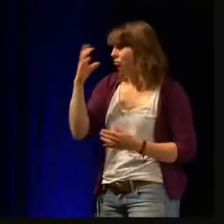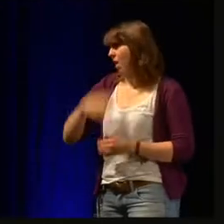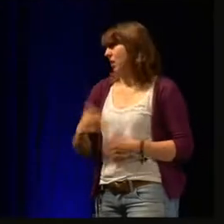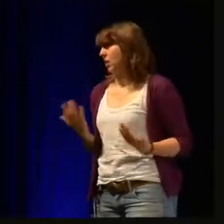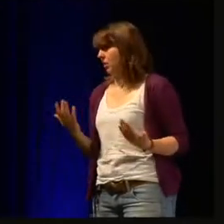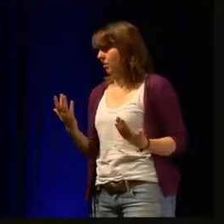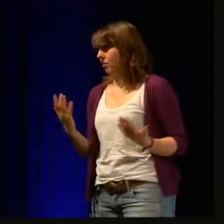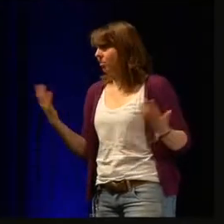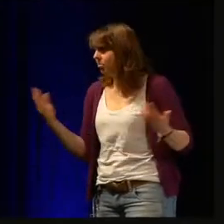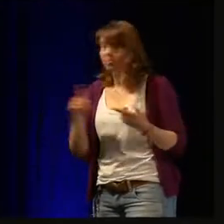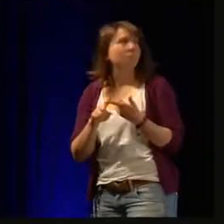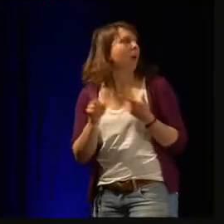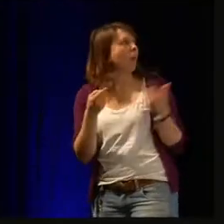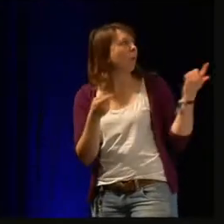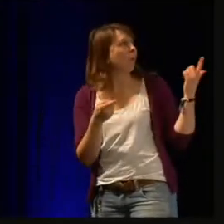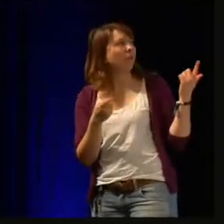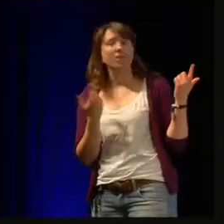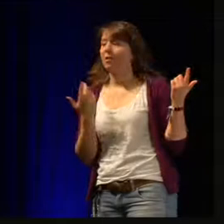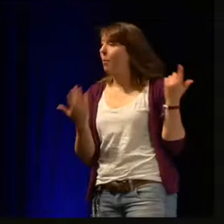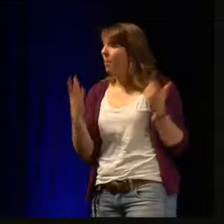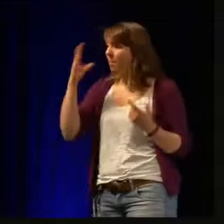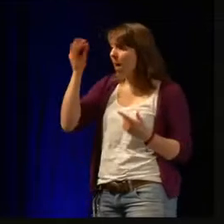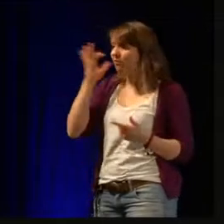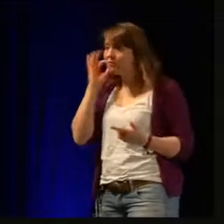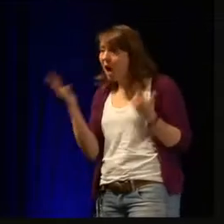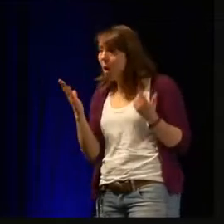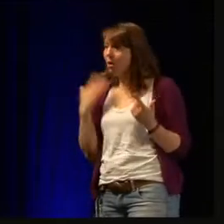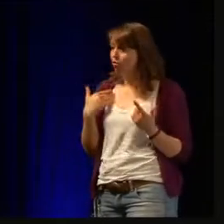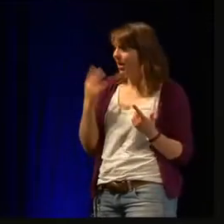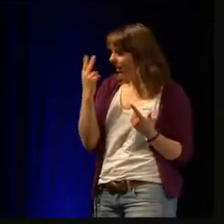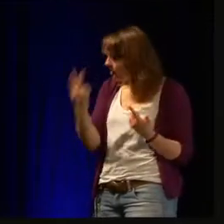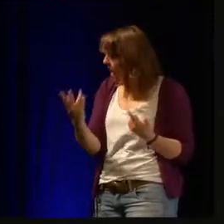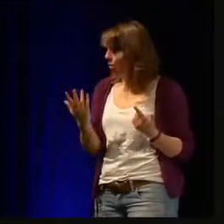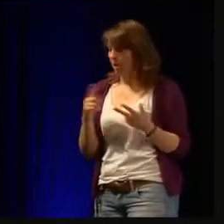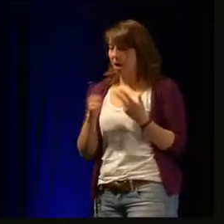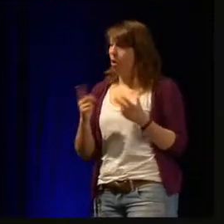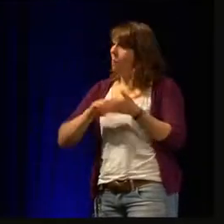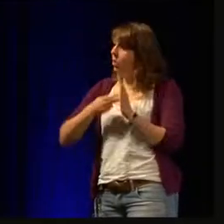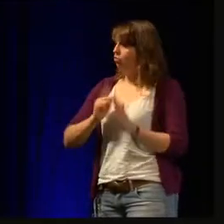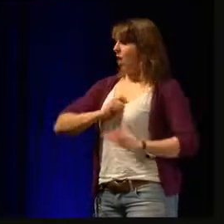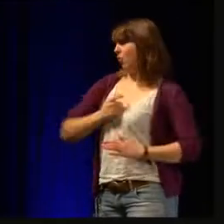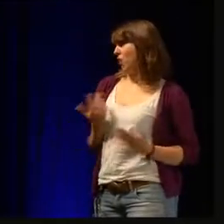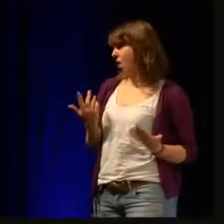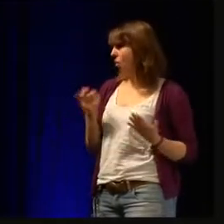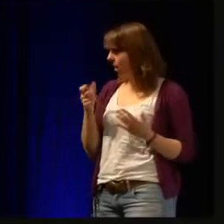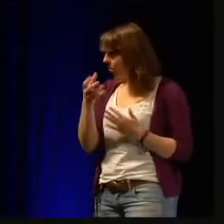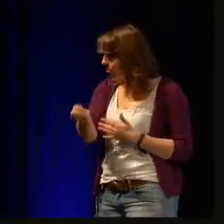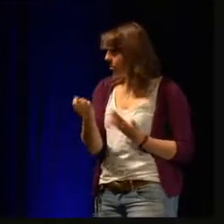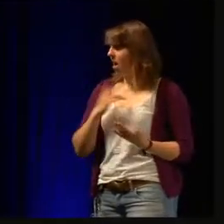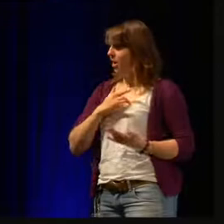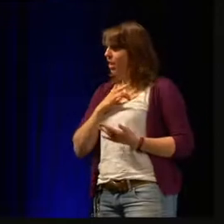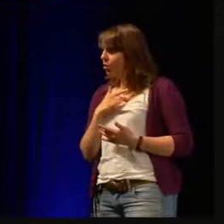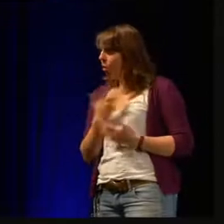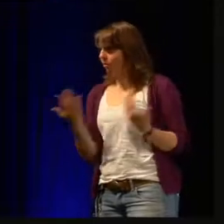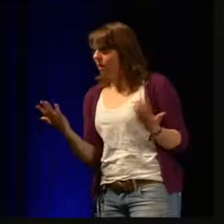The sexual interest could also be detected with a very high accuracy. The